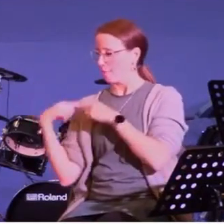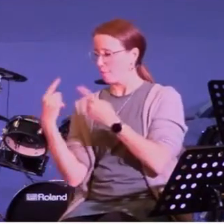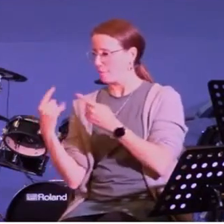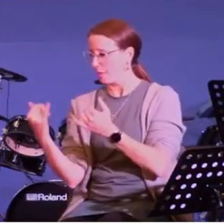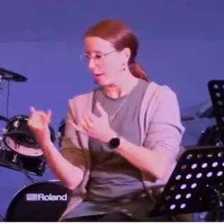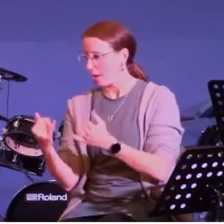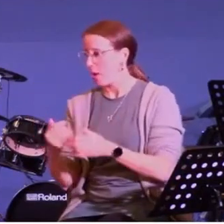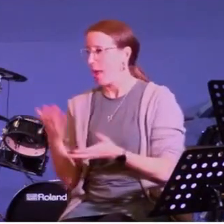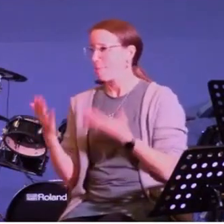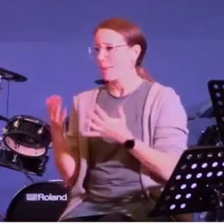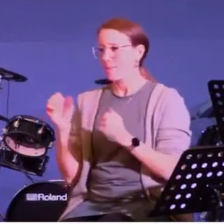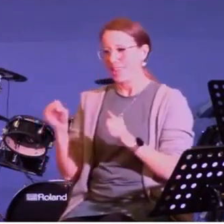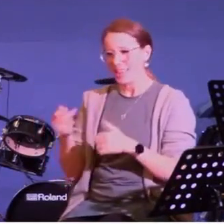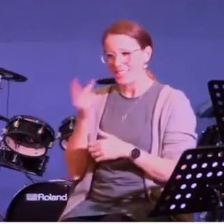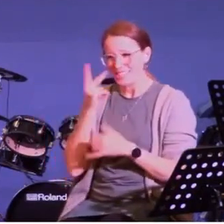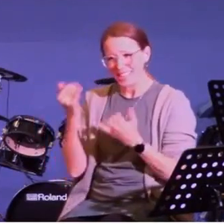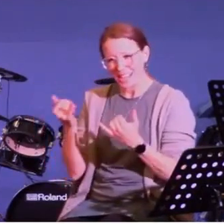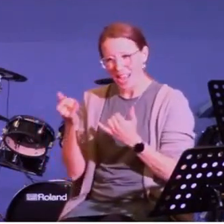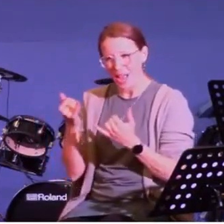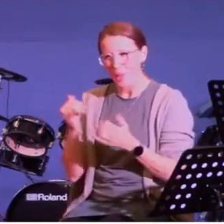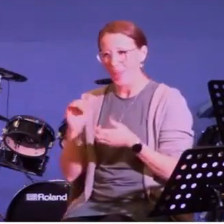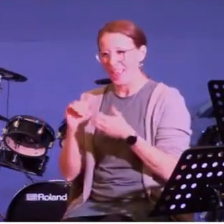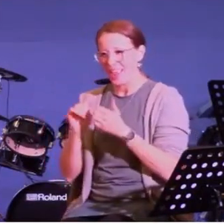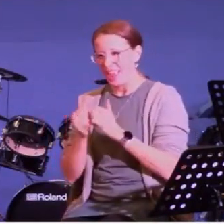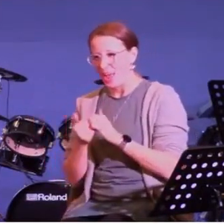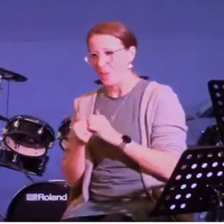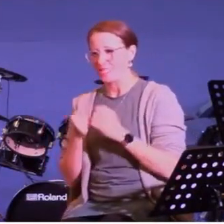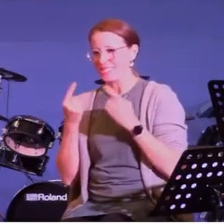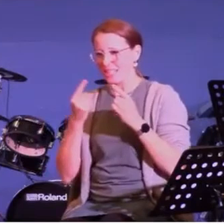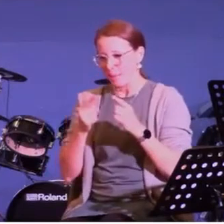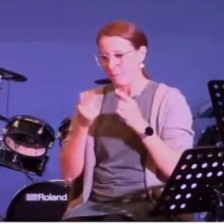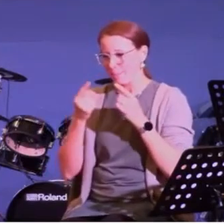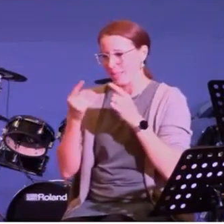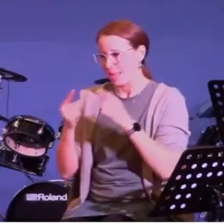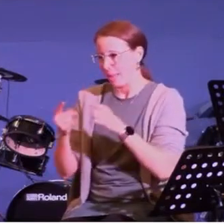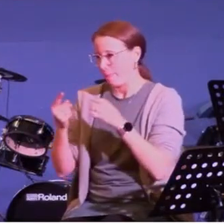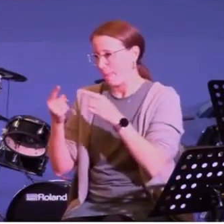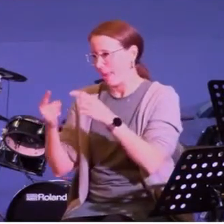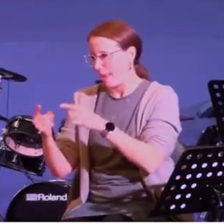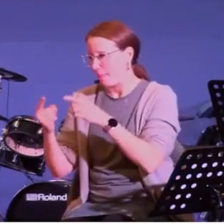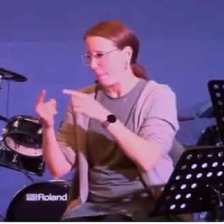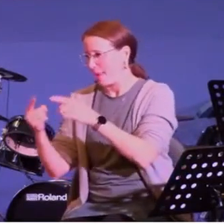think back now, you can probably see little threads of how this has all been coming together.